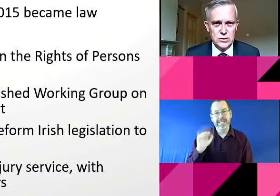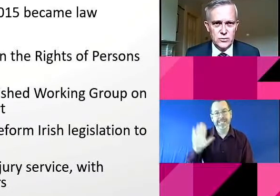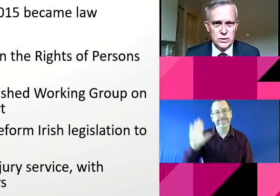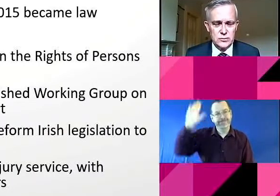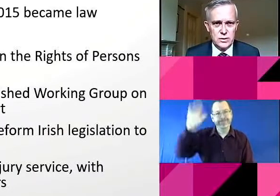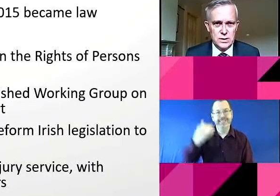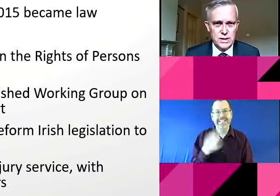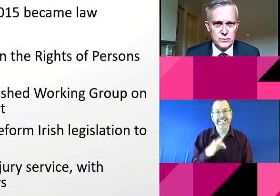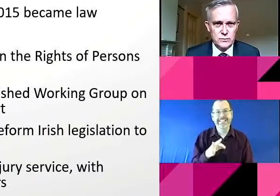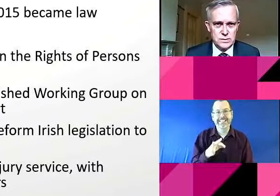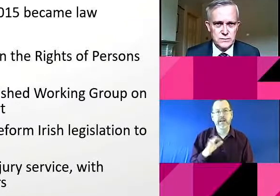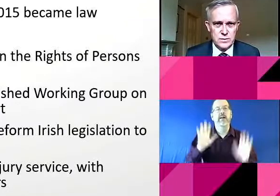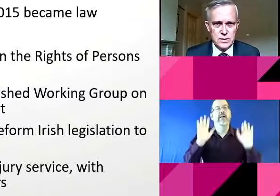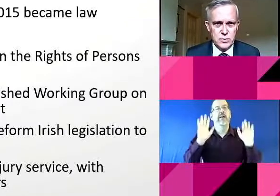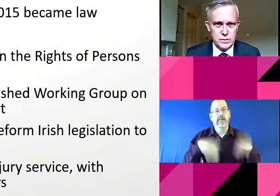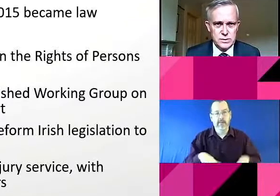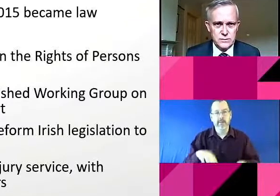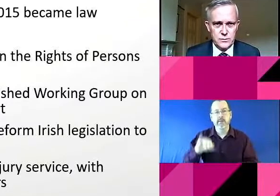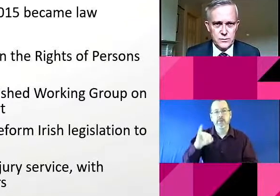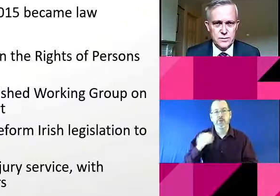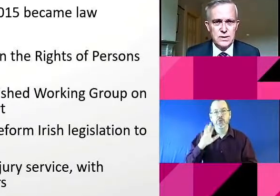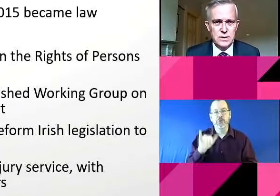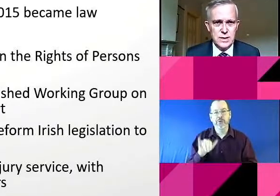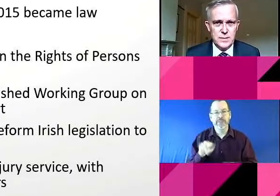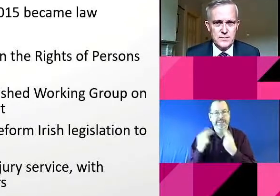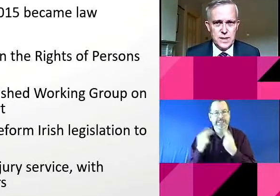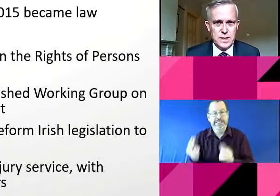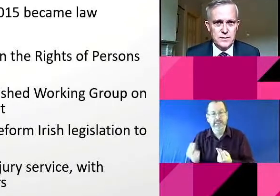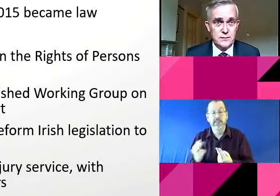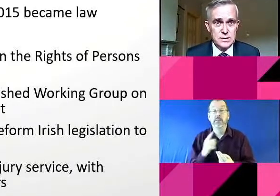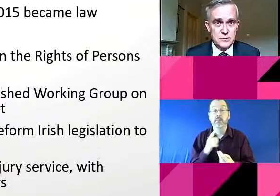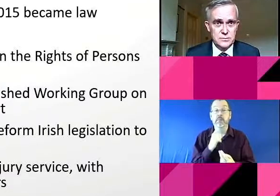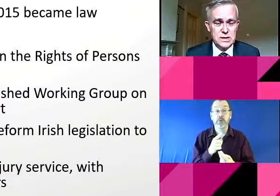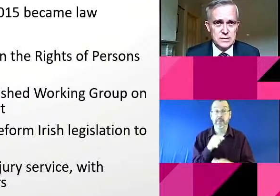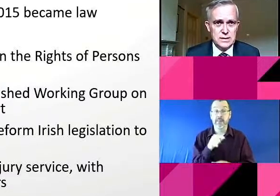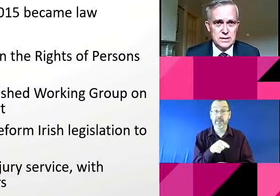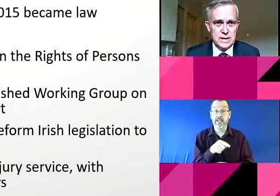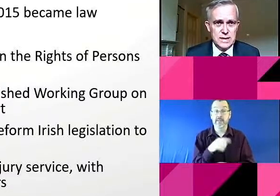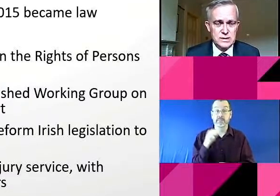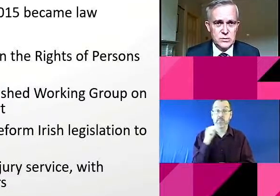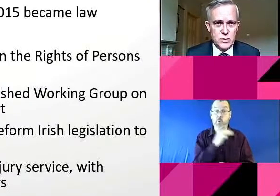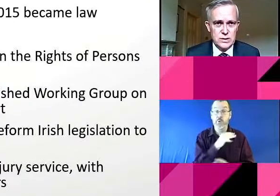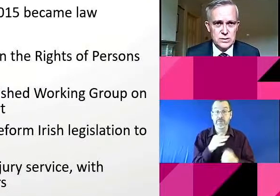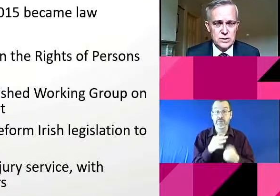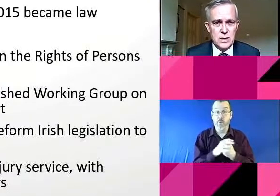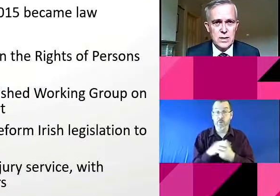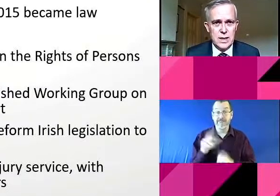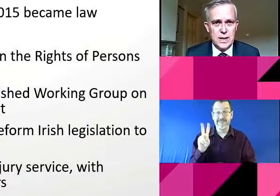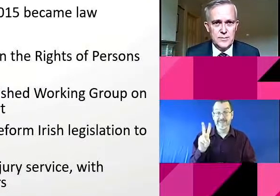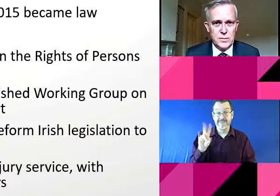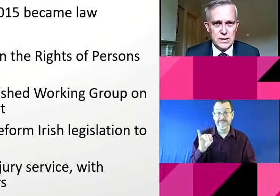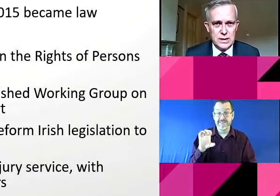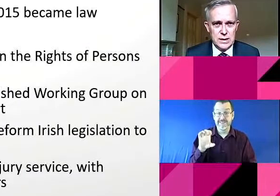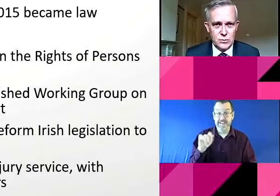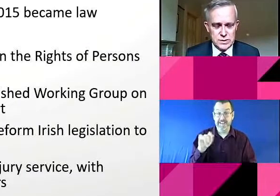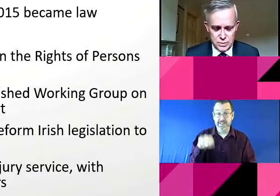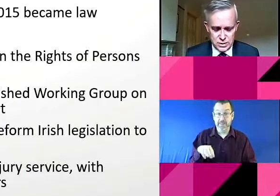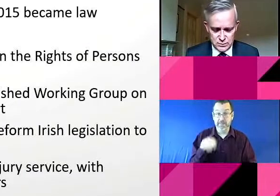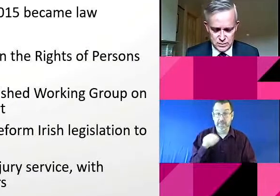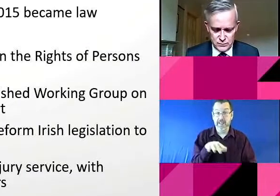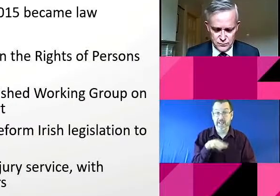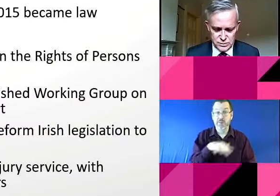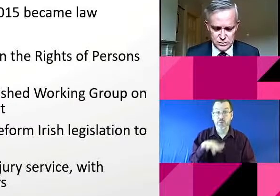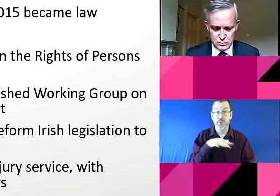of a jury trial, that was very important for the victims in that situation, and it